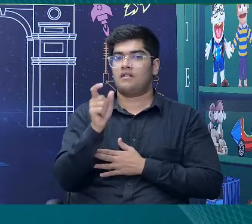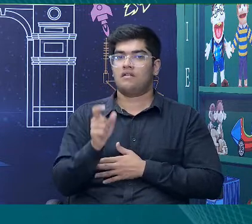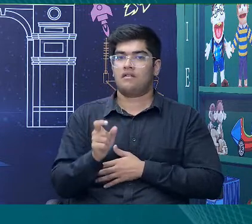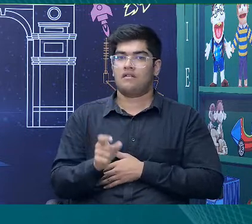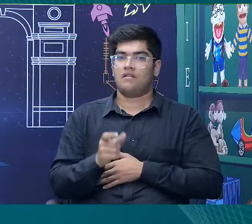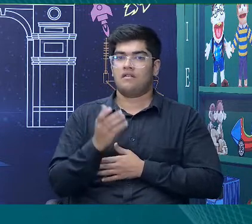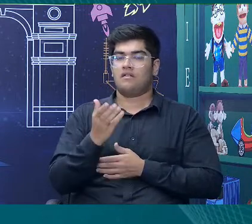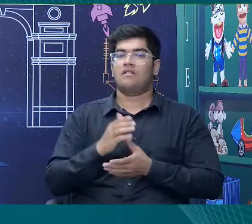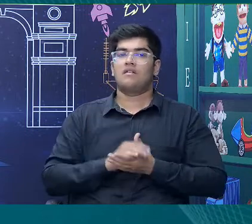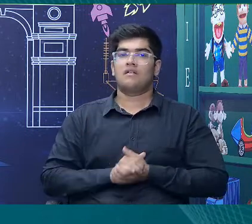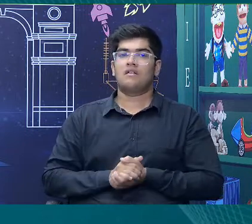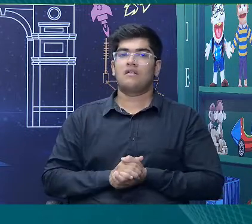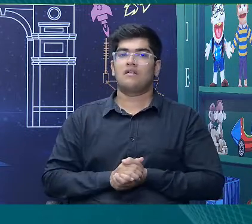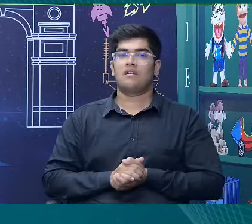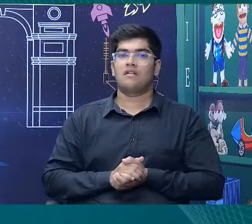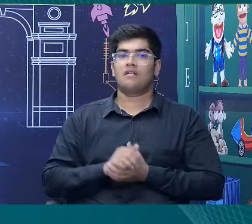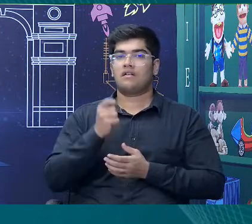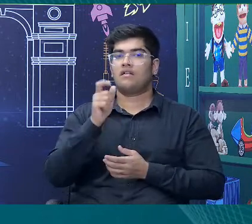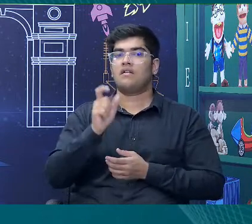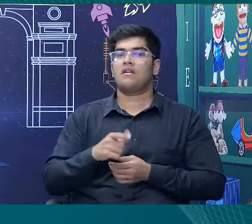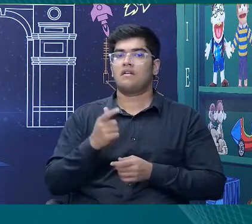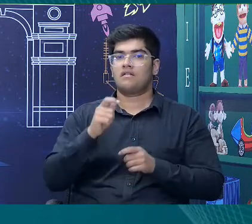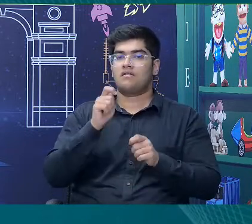keywords. Yeah. Blacksmith,